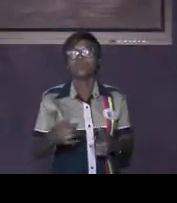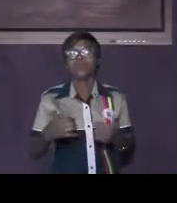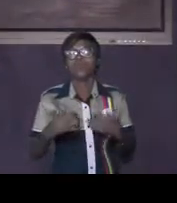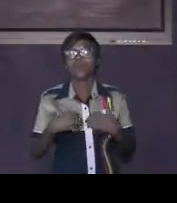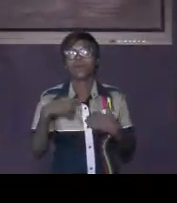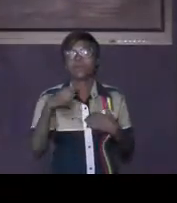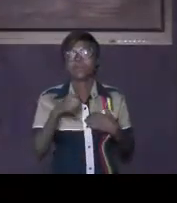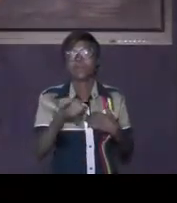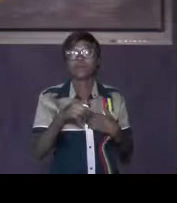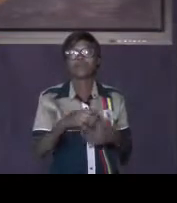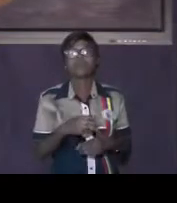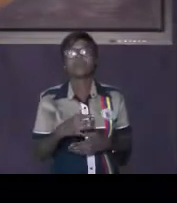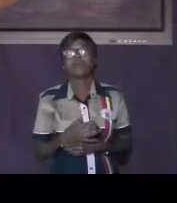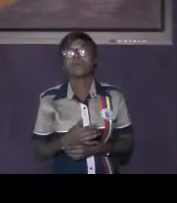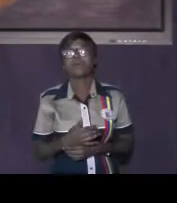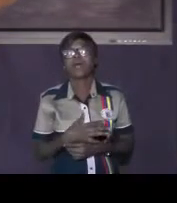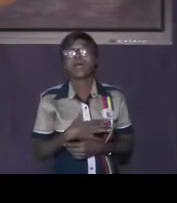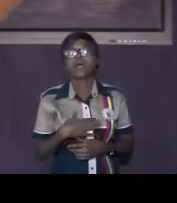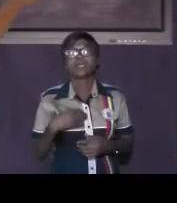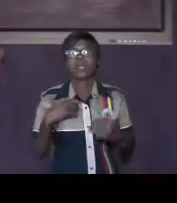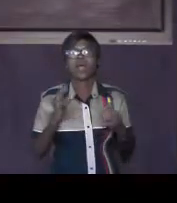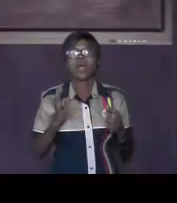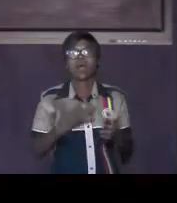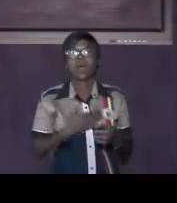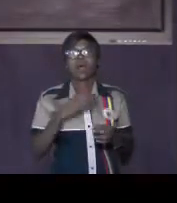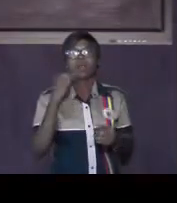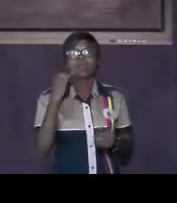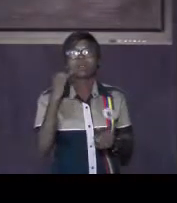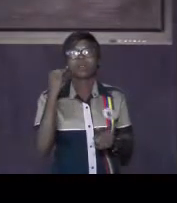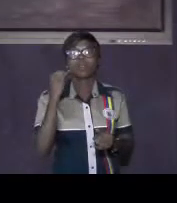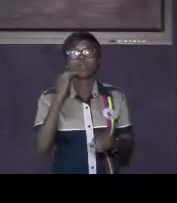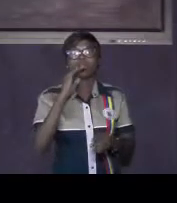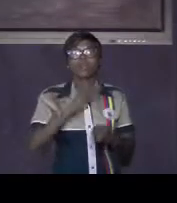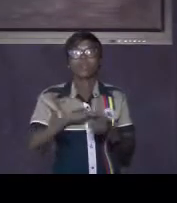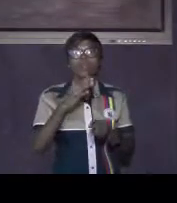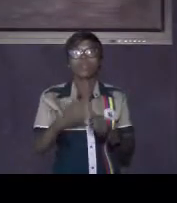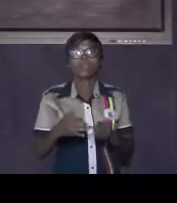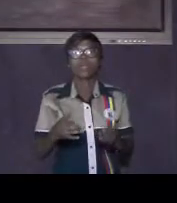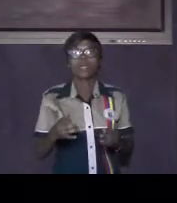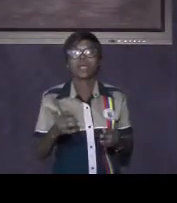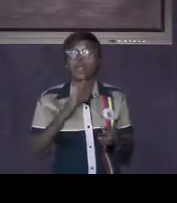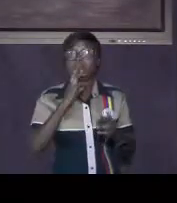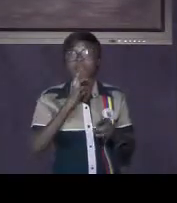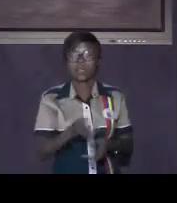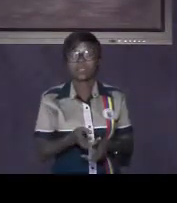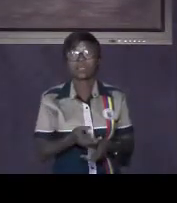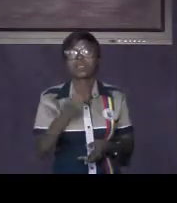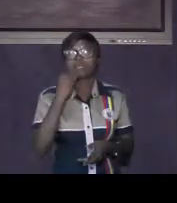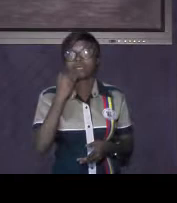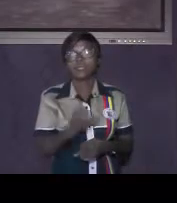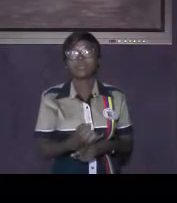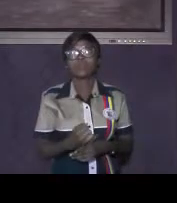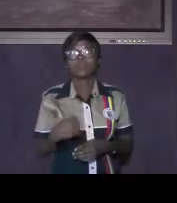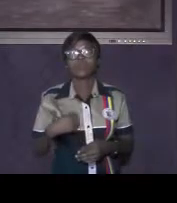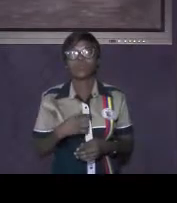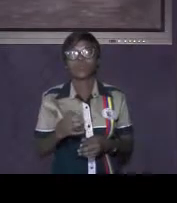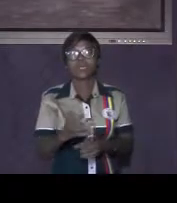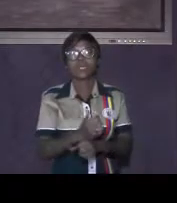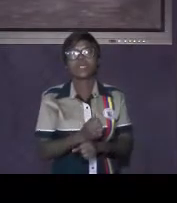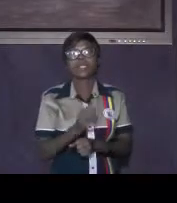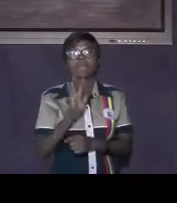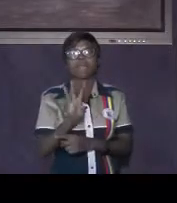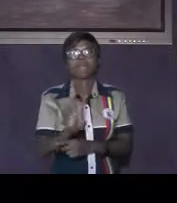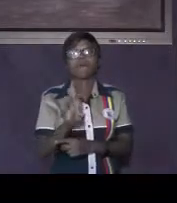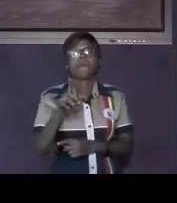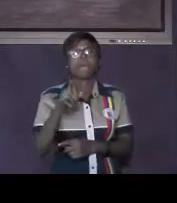we have a decimal point in between. And so our final answer in this case, when we divide 475 by 100,